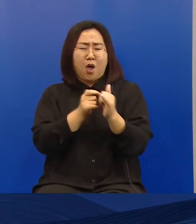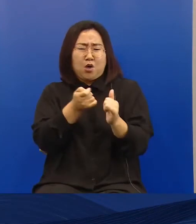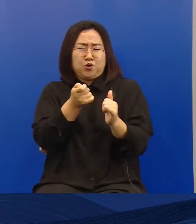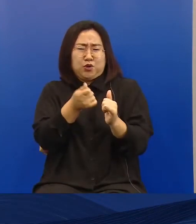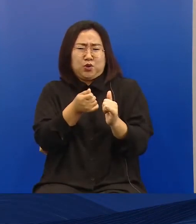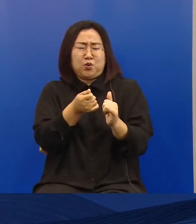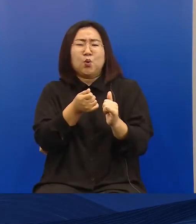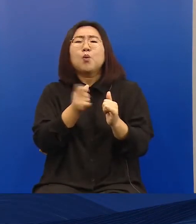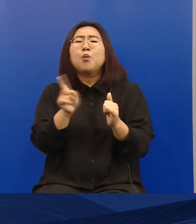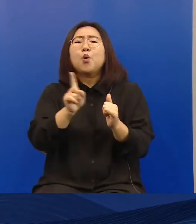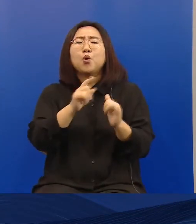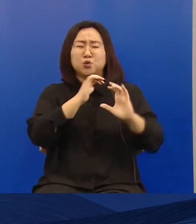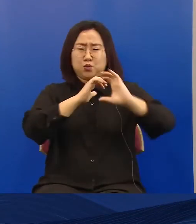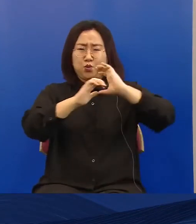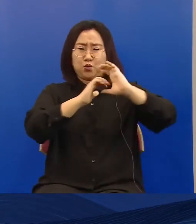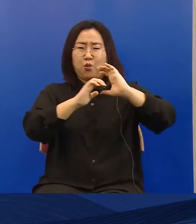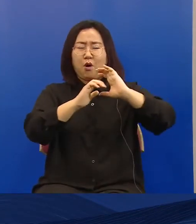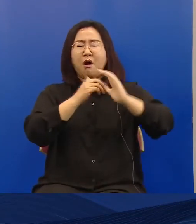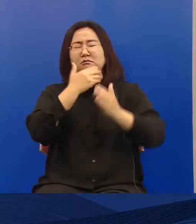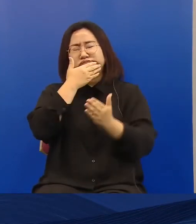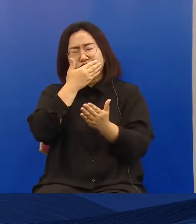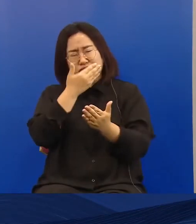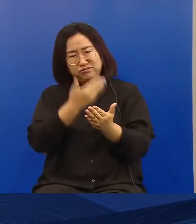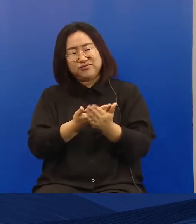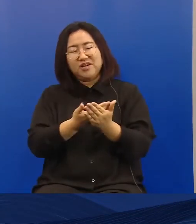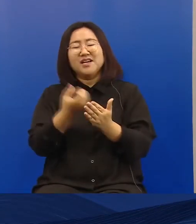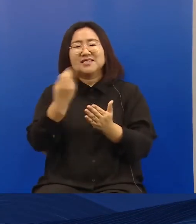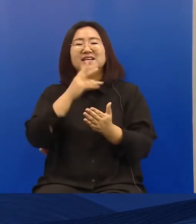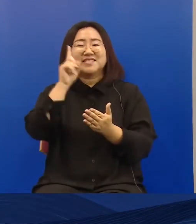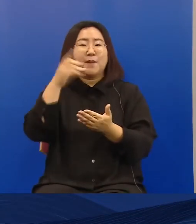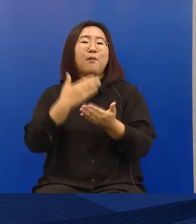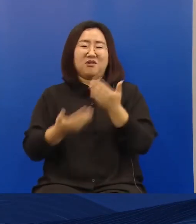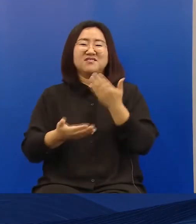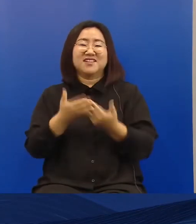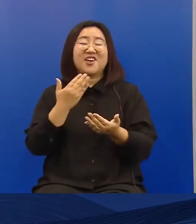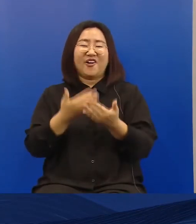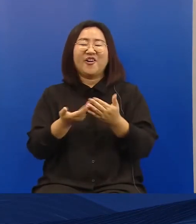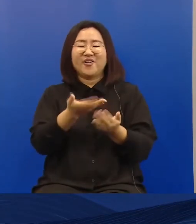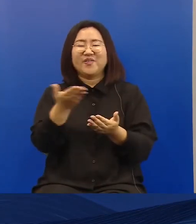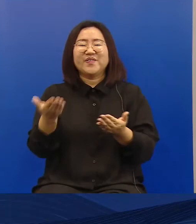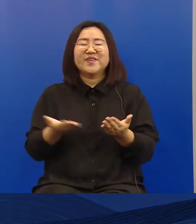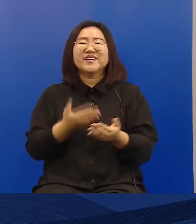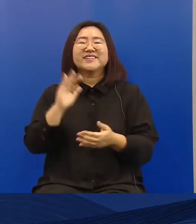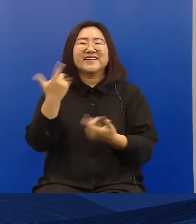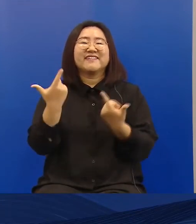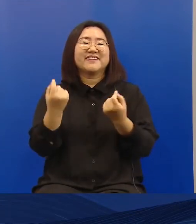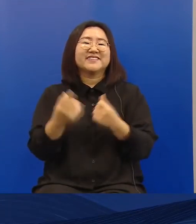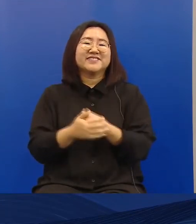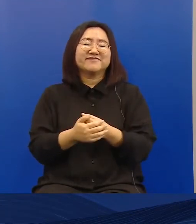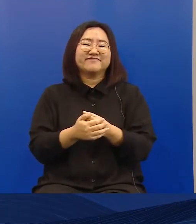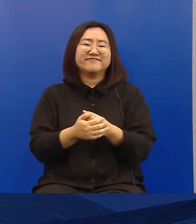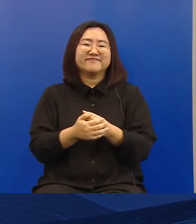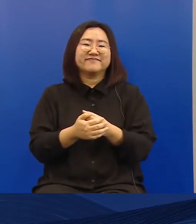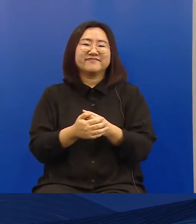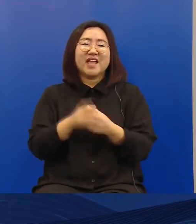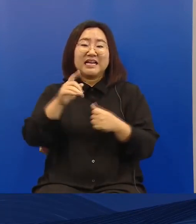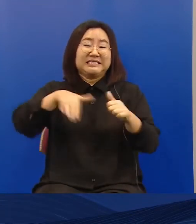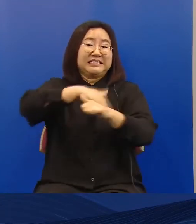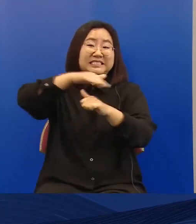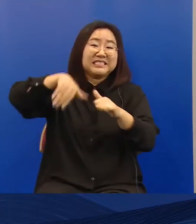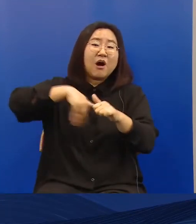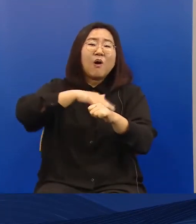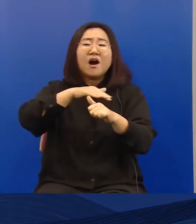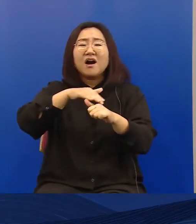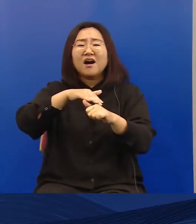We really had a chance to think about the communication with the